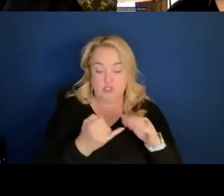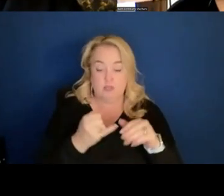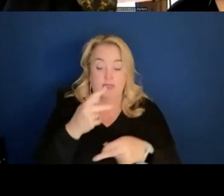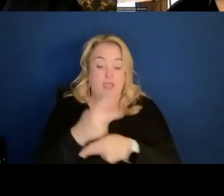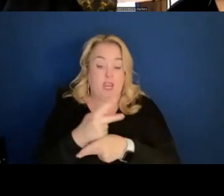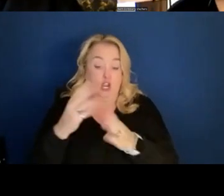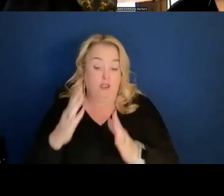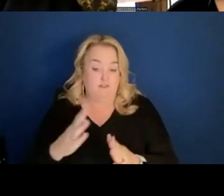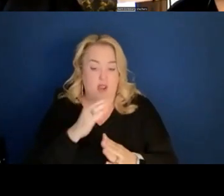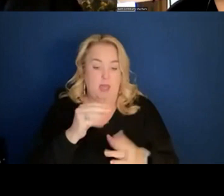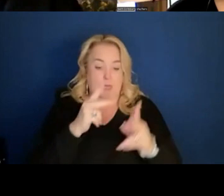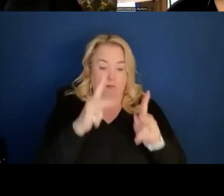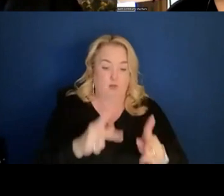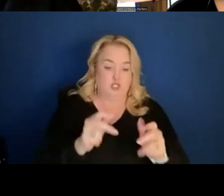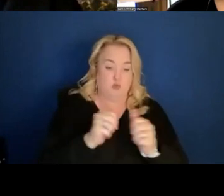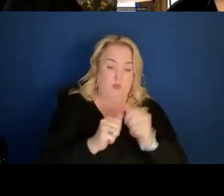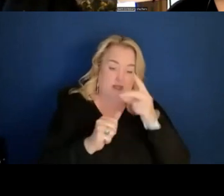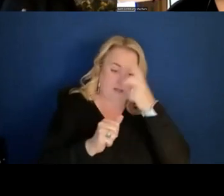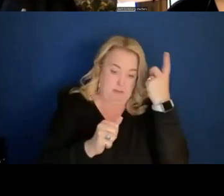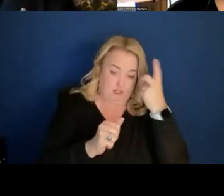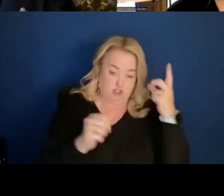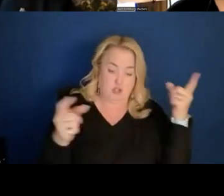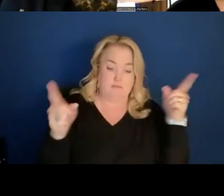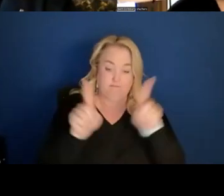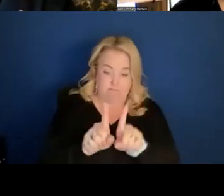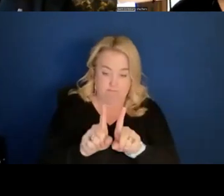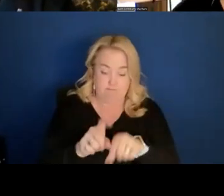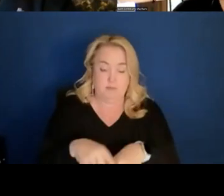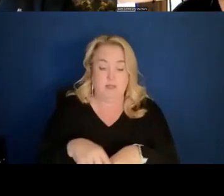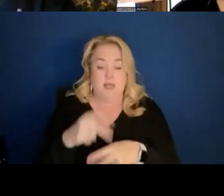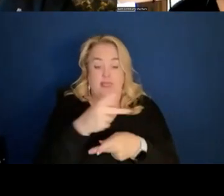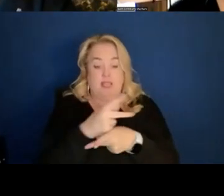the person with dementia together. The caregiver then sees